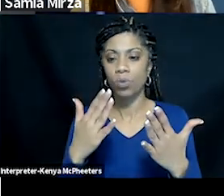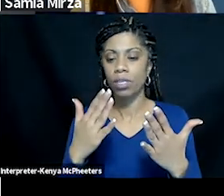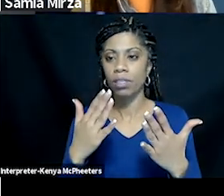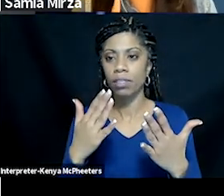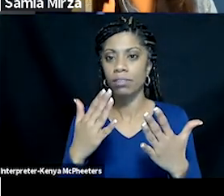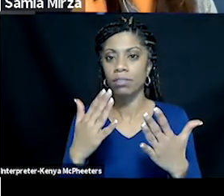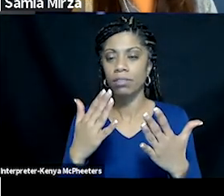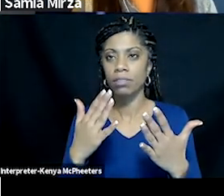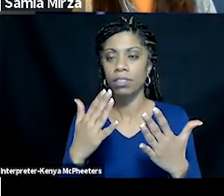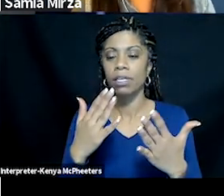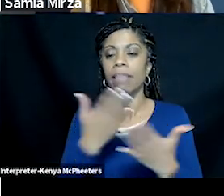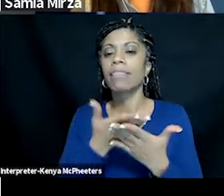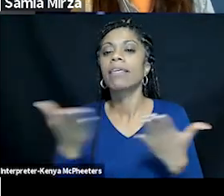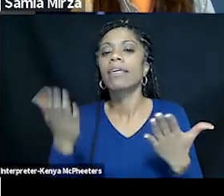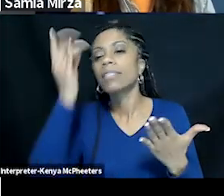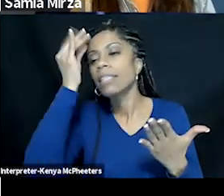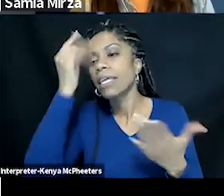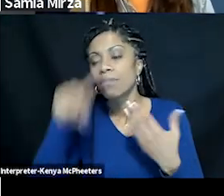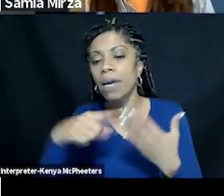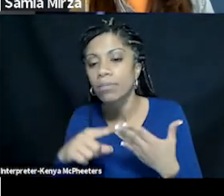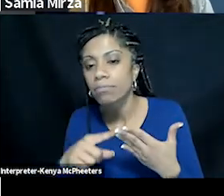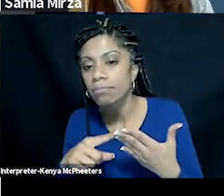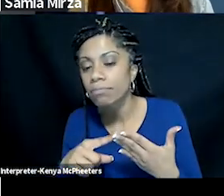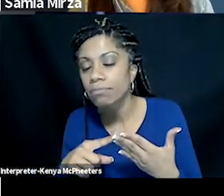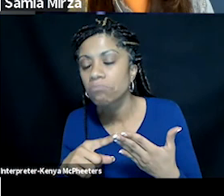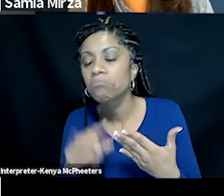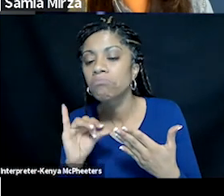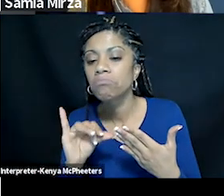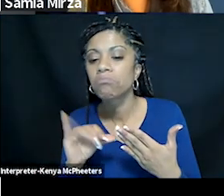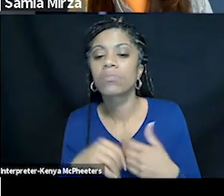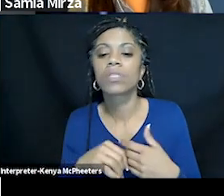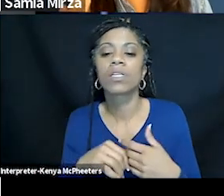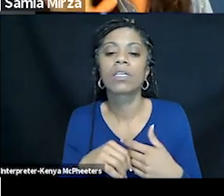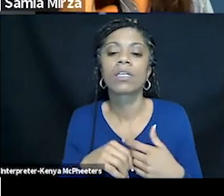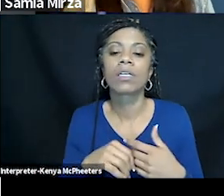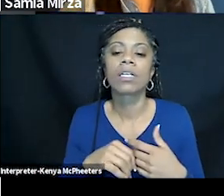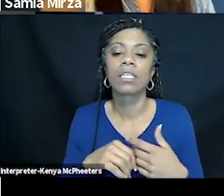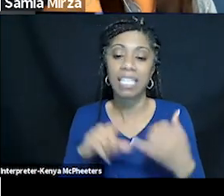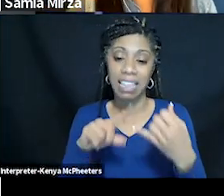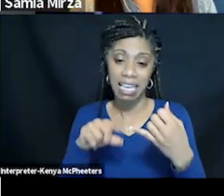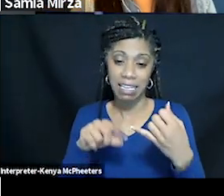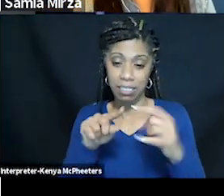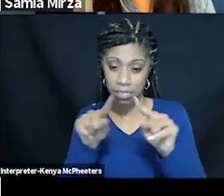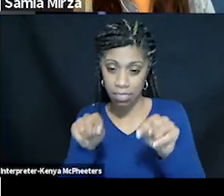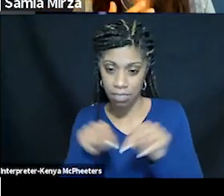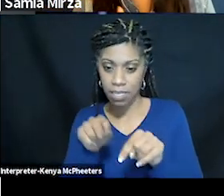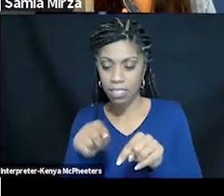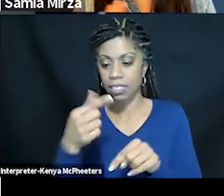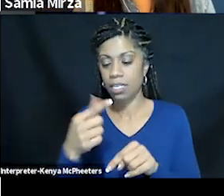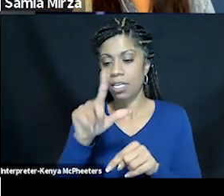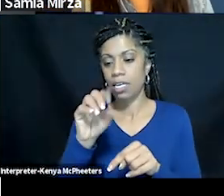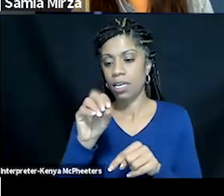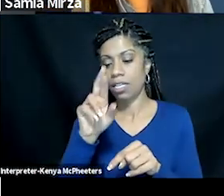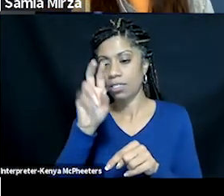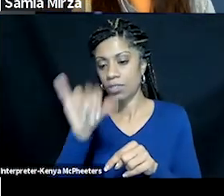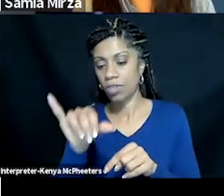have 9 here. And then if you look on the bottom right corner, we also built out a glossary as well. So a lot of the terminology that's been coming up that we've been